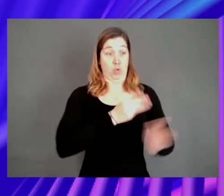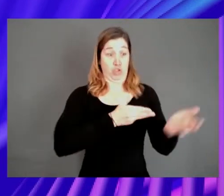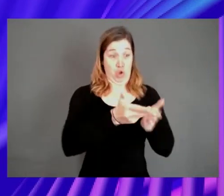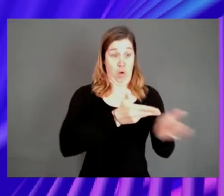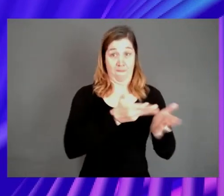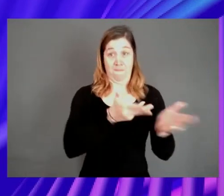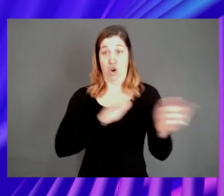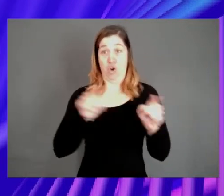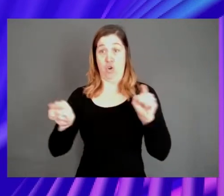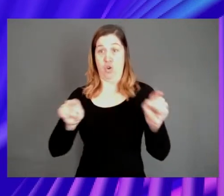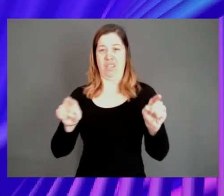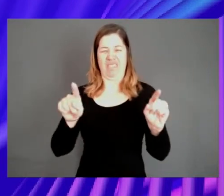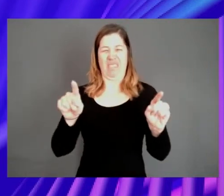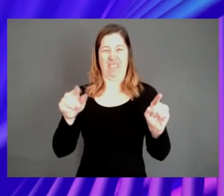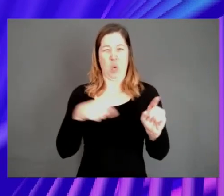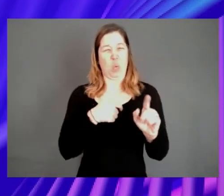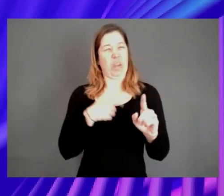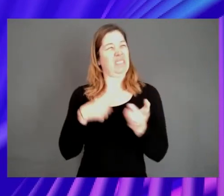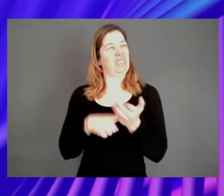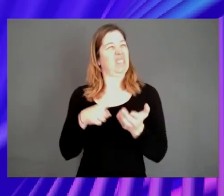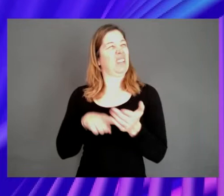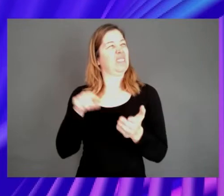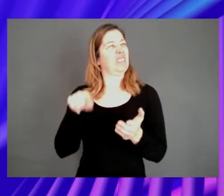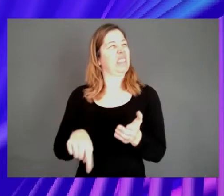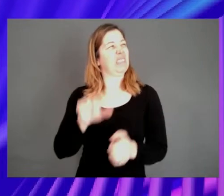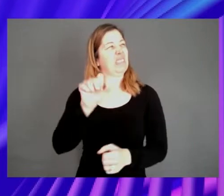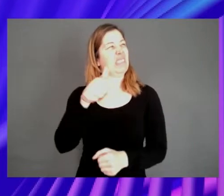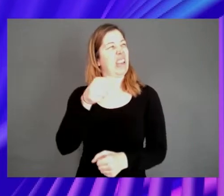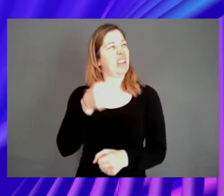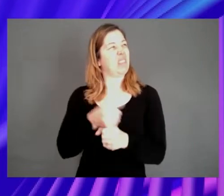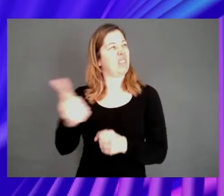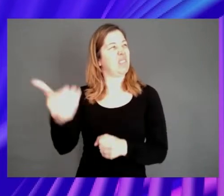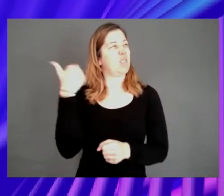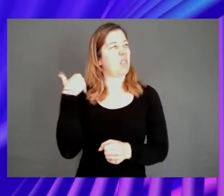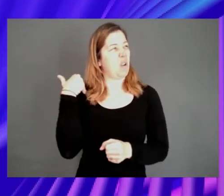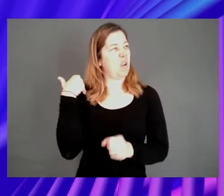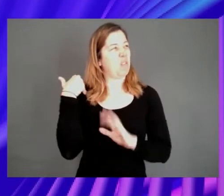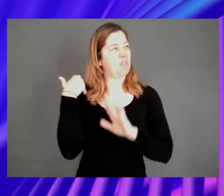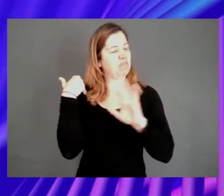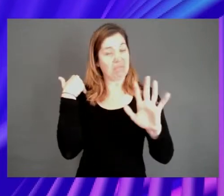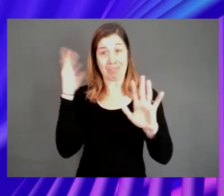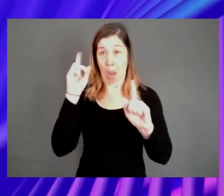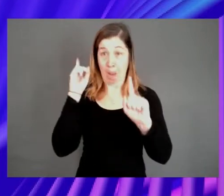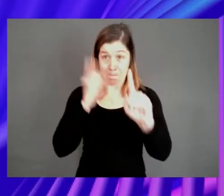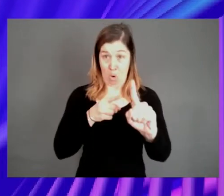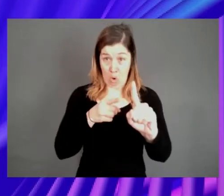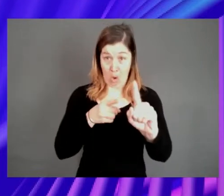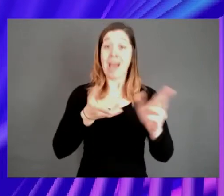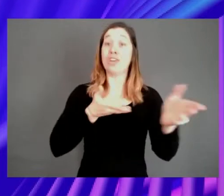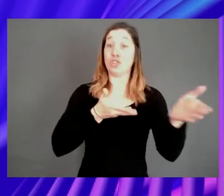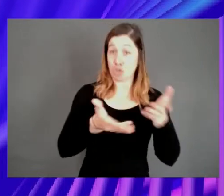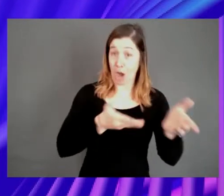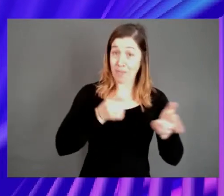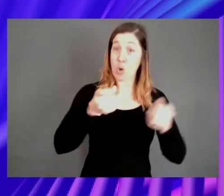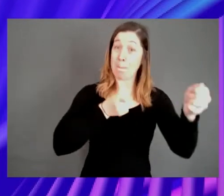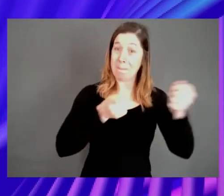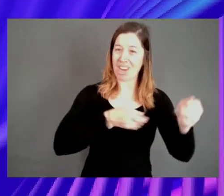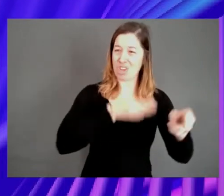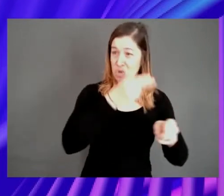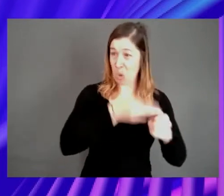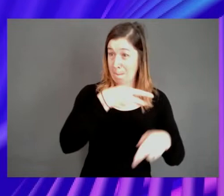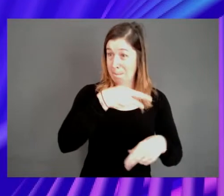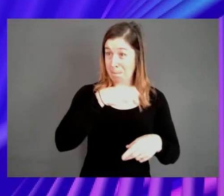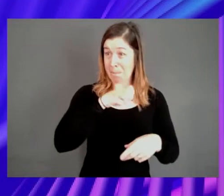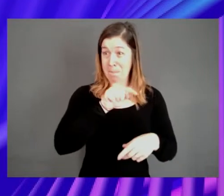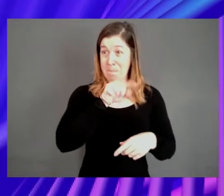had probably a decade ago at this time, but you used to have servers that you would manage. They're called pets, right? And then you had containers,